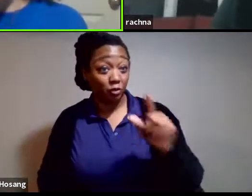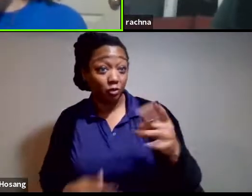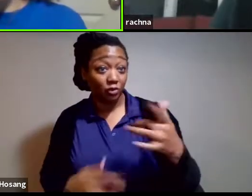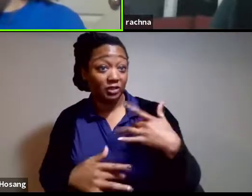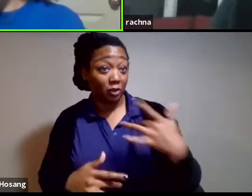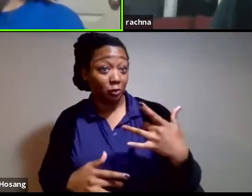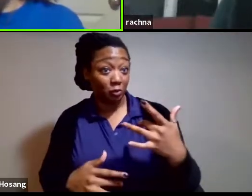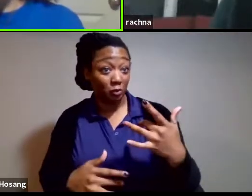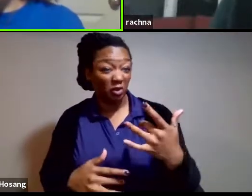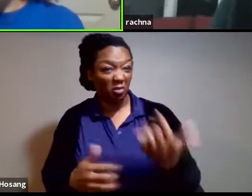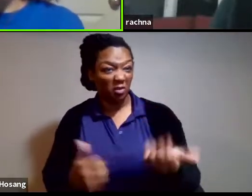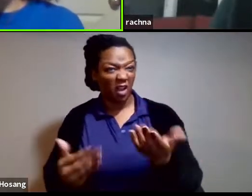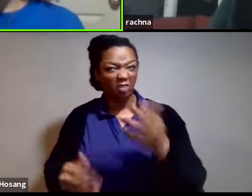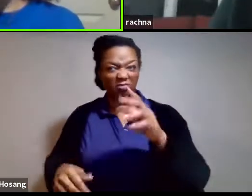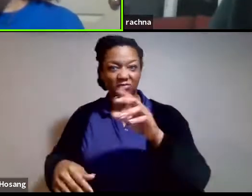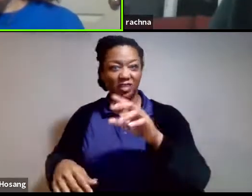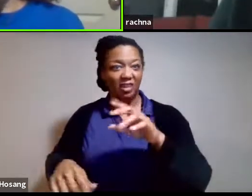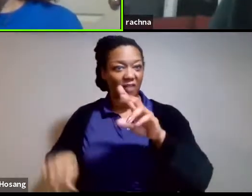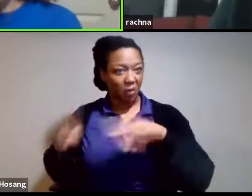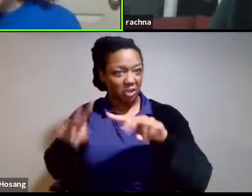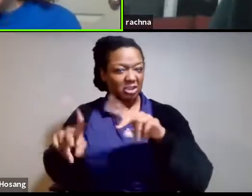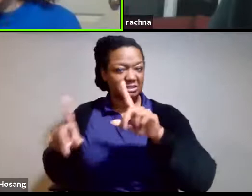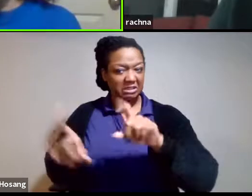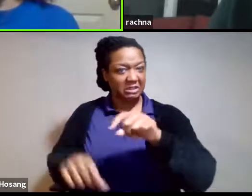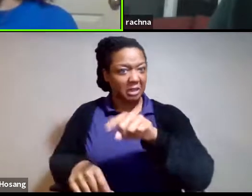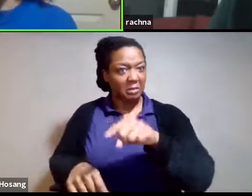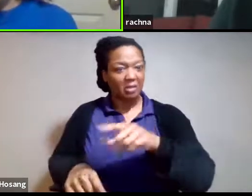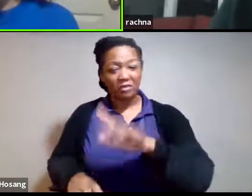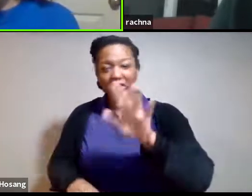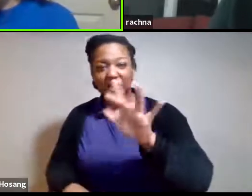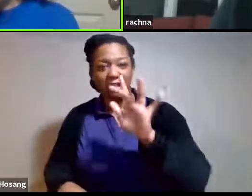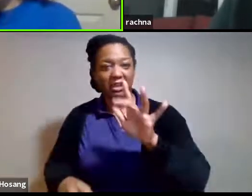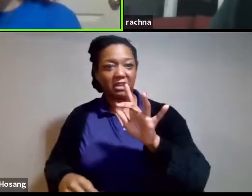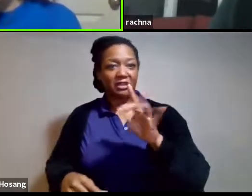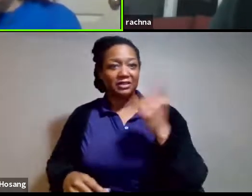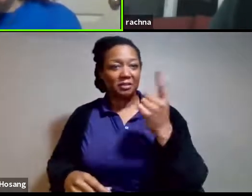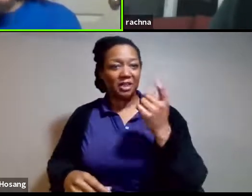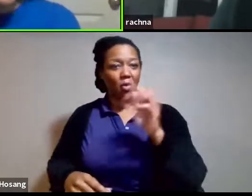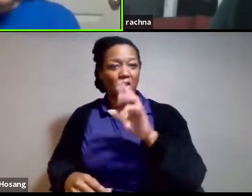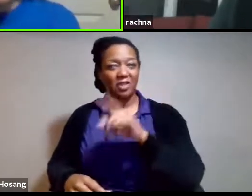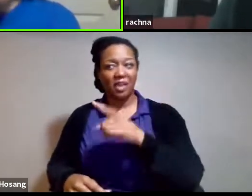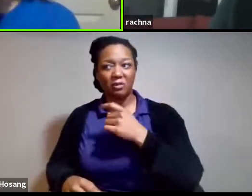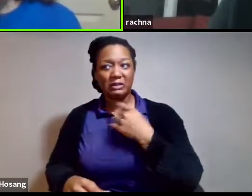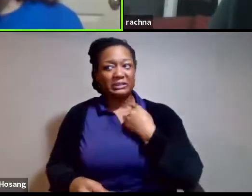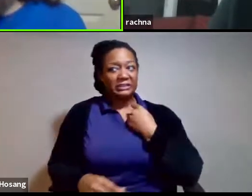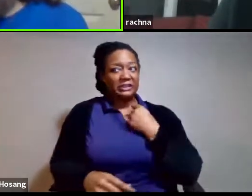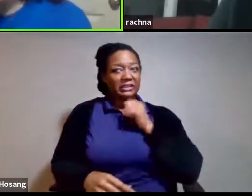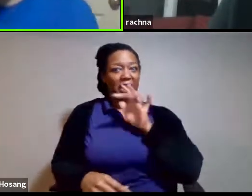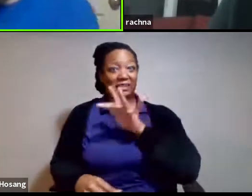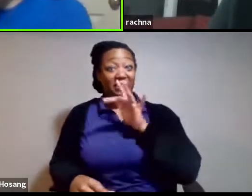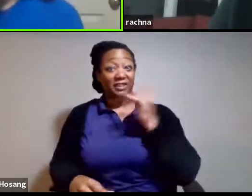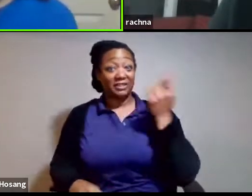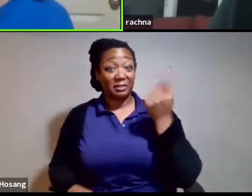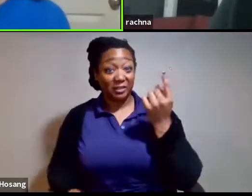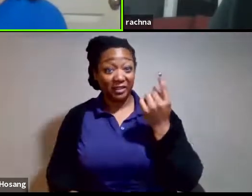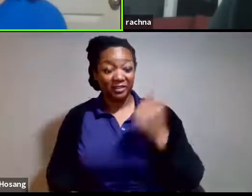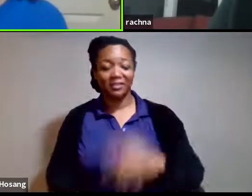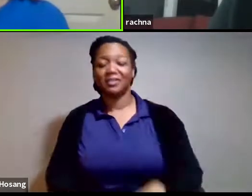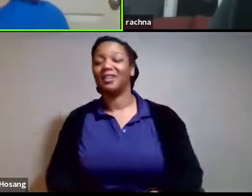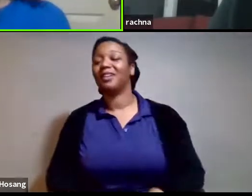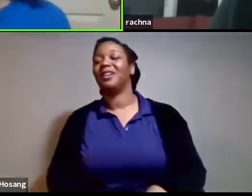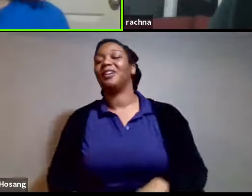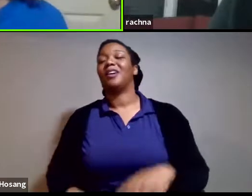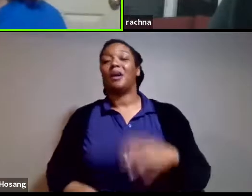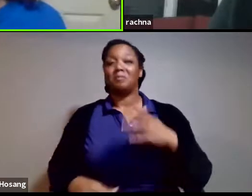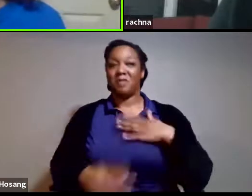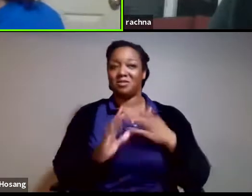tests where kids have to either click on something or inhibit and not click on something, when one of my kids was being assessed,